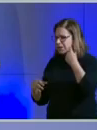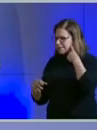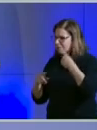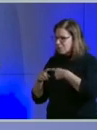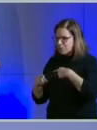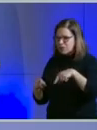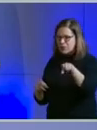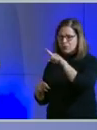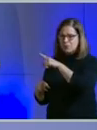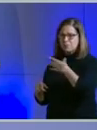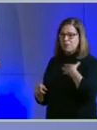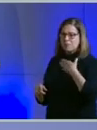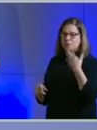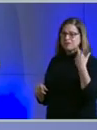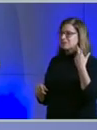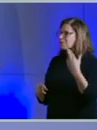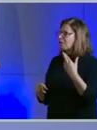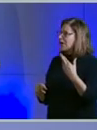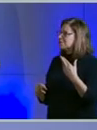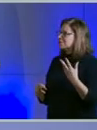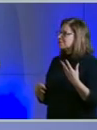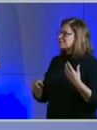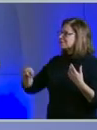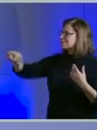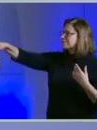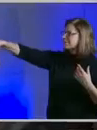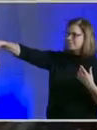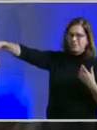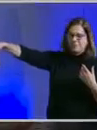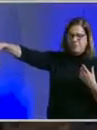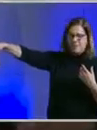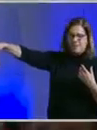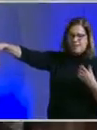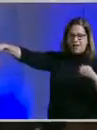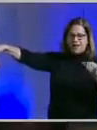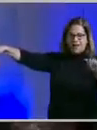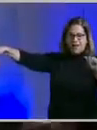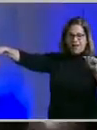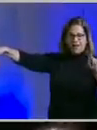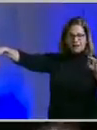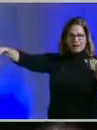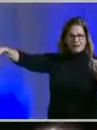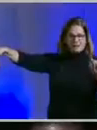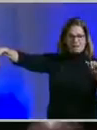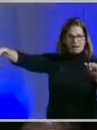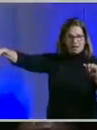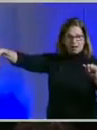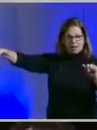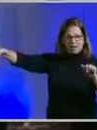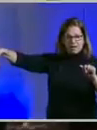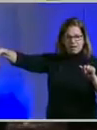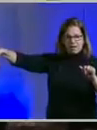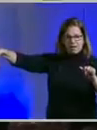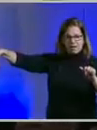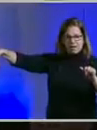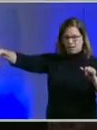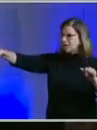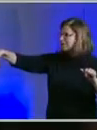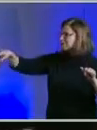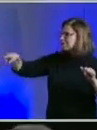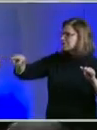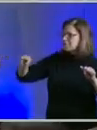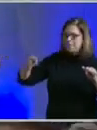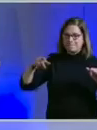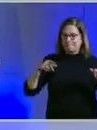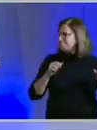friends on the council, Anita Bonds, who is here. Give Anita, at-large council member for housing, a big round of applause.